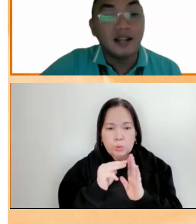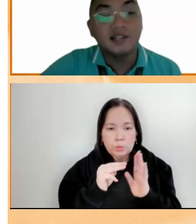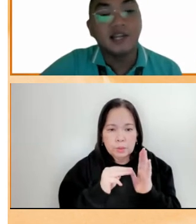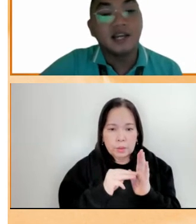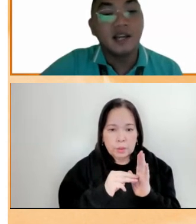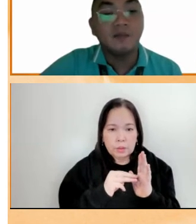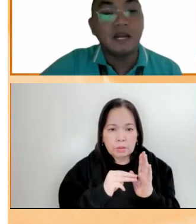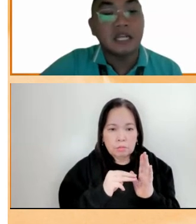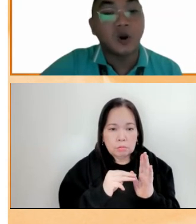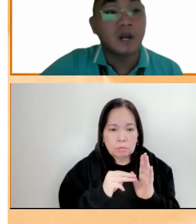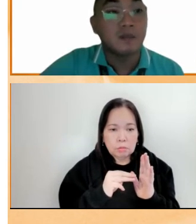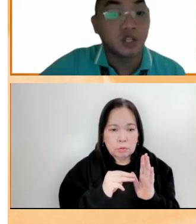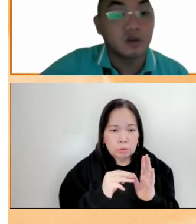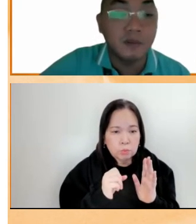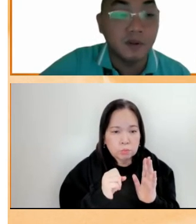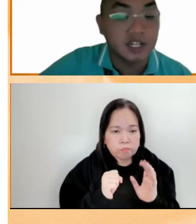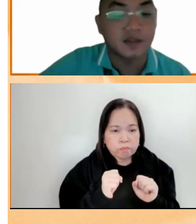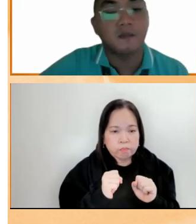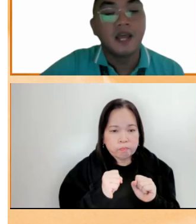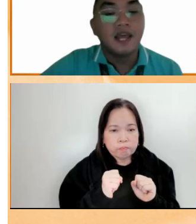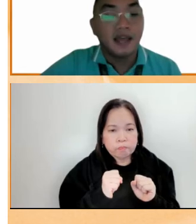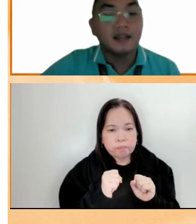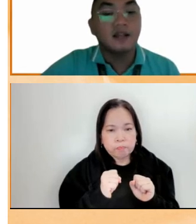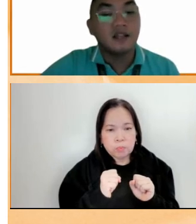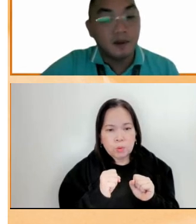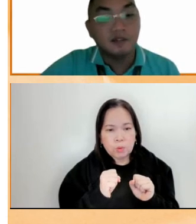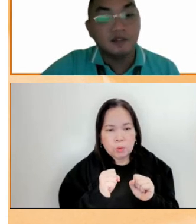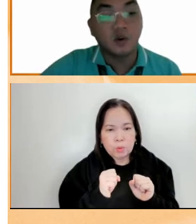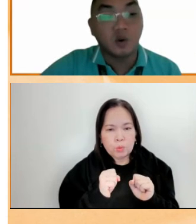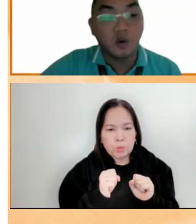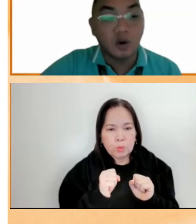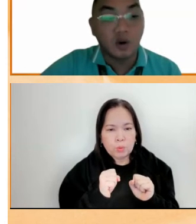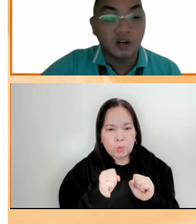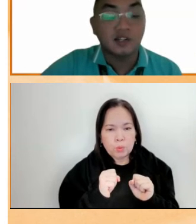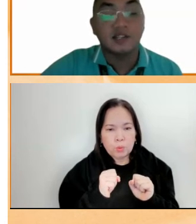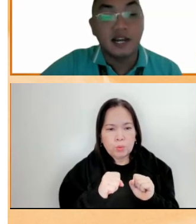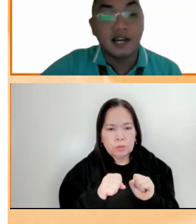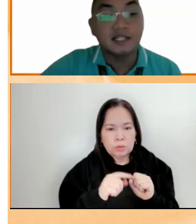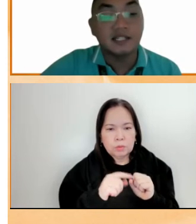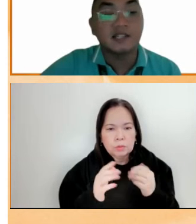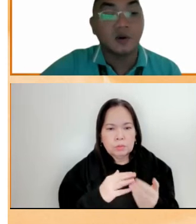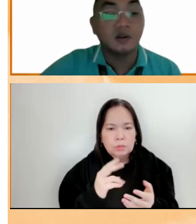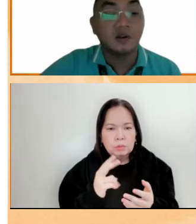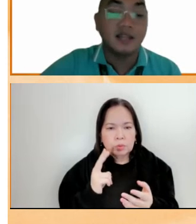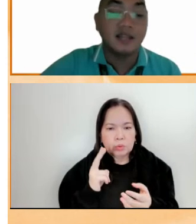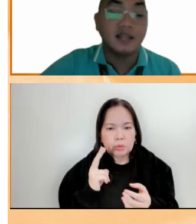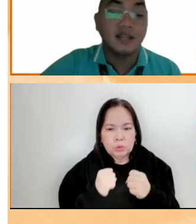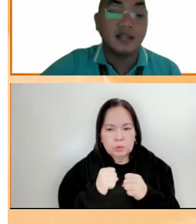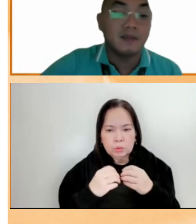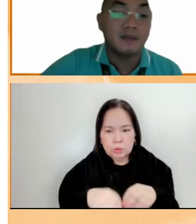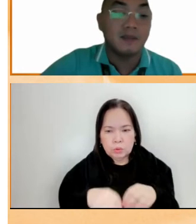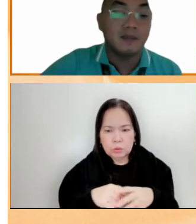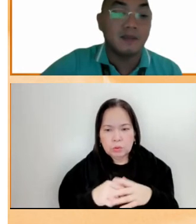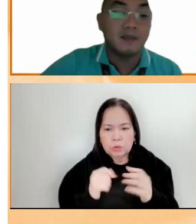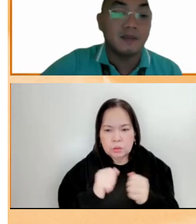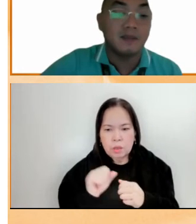to illness, disability, or premature death. And depressive disorders and anxiety disorders and epilepsy are the main